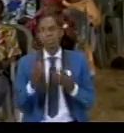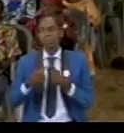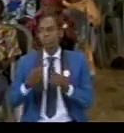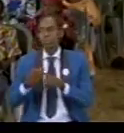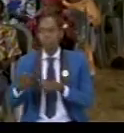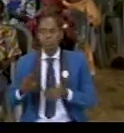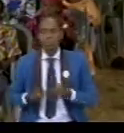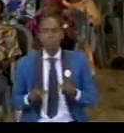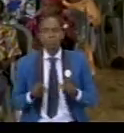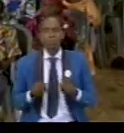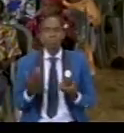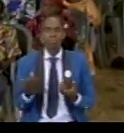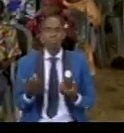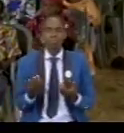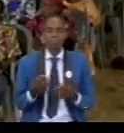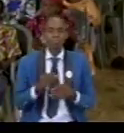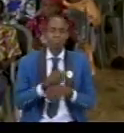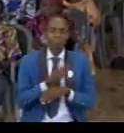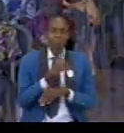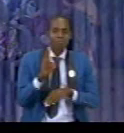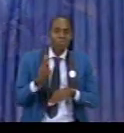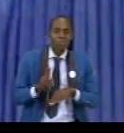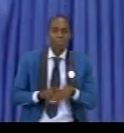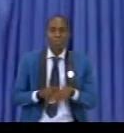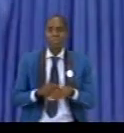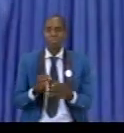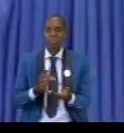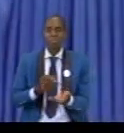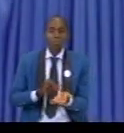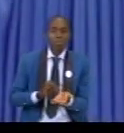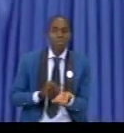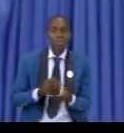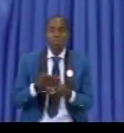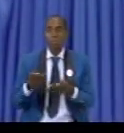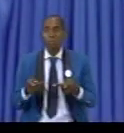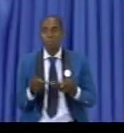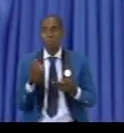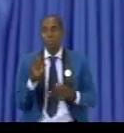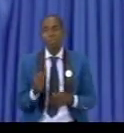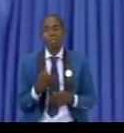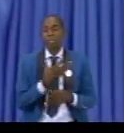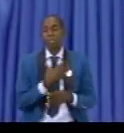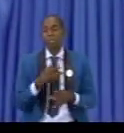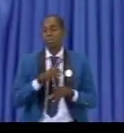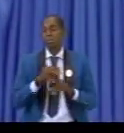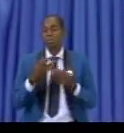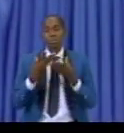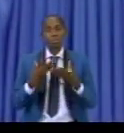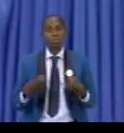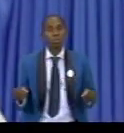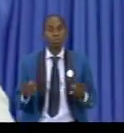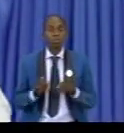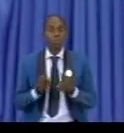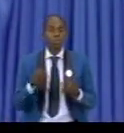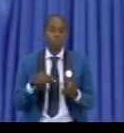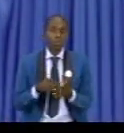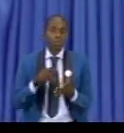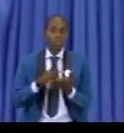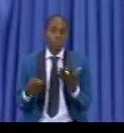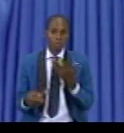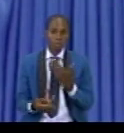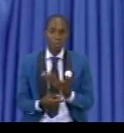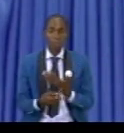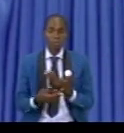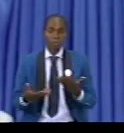herbalist centers. And to the glory of God, during the Calabar edition of GCK, right here in Adoekiti, our